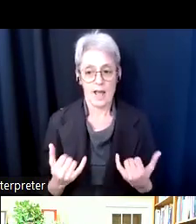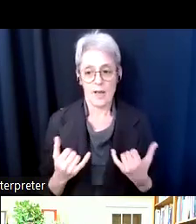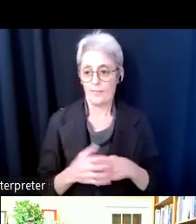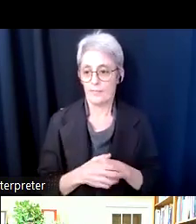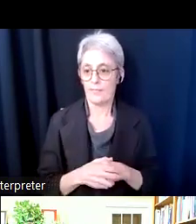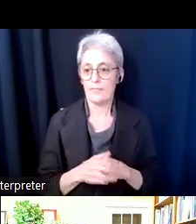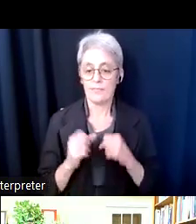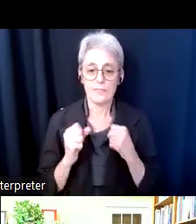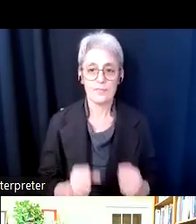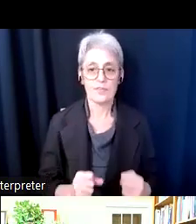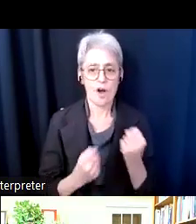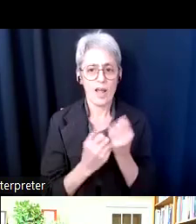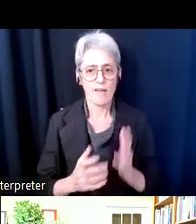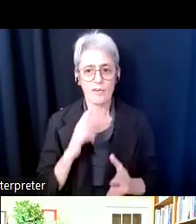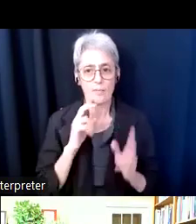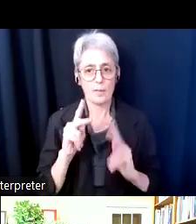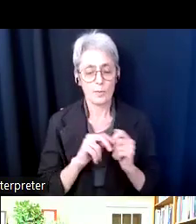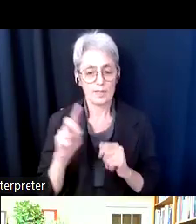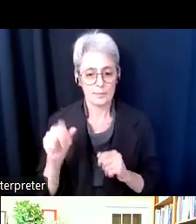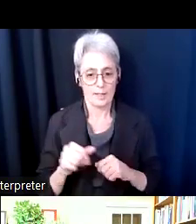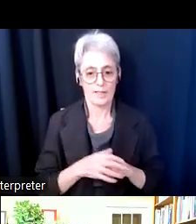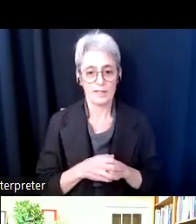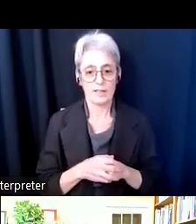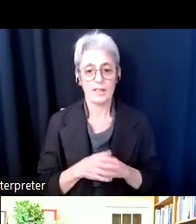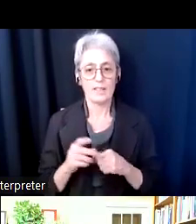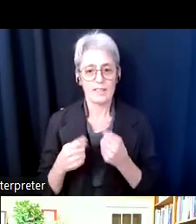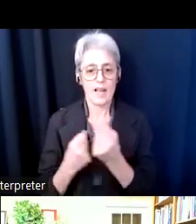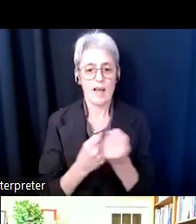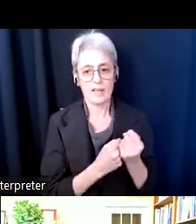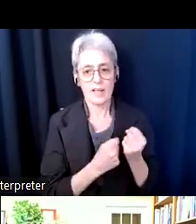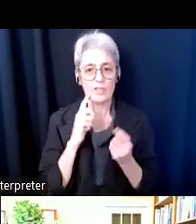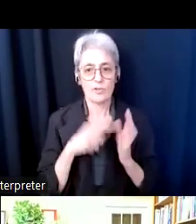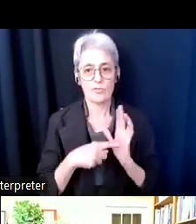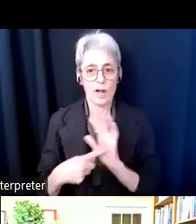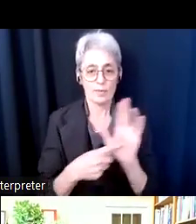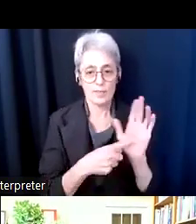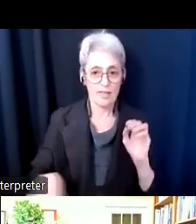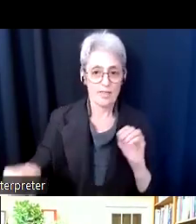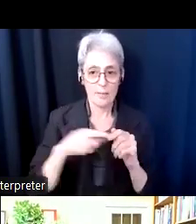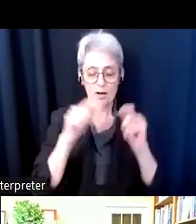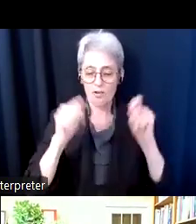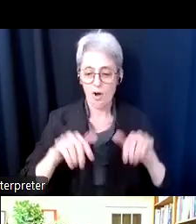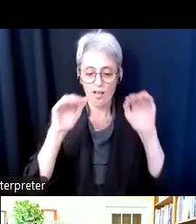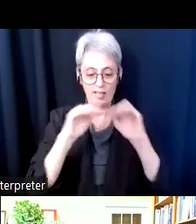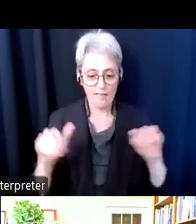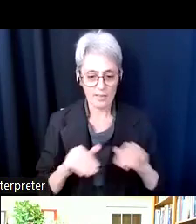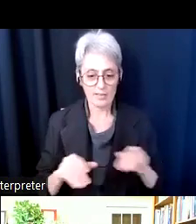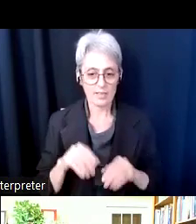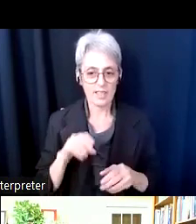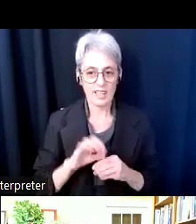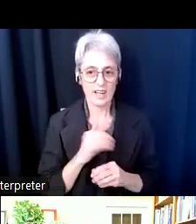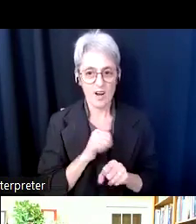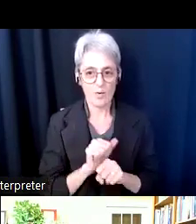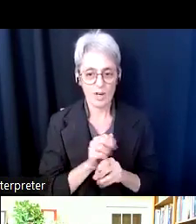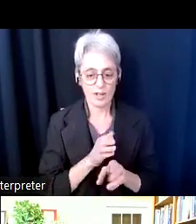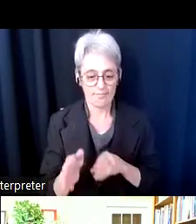with disabilities and advocated for their representation at all levels of the work that we do. She never